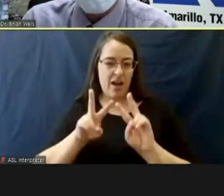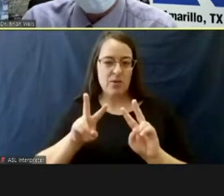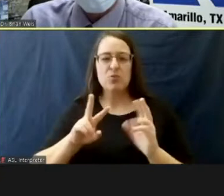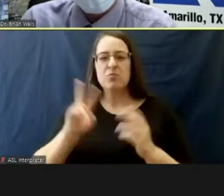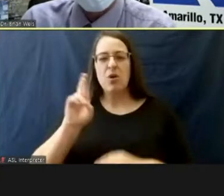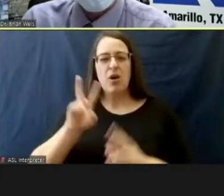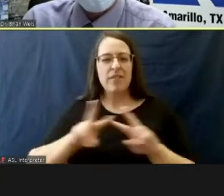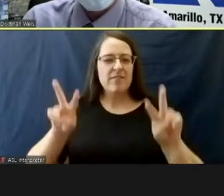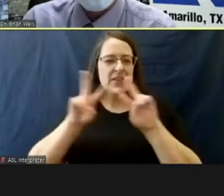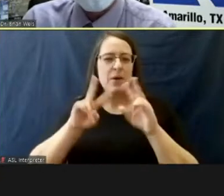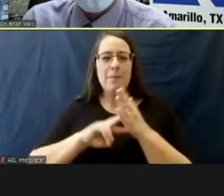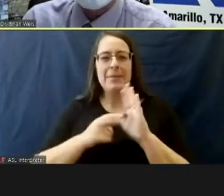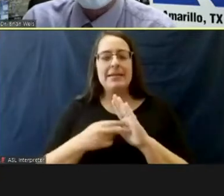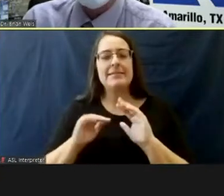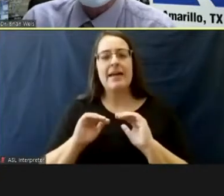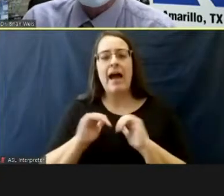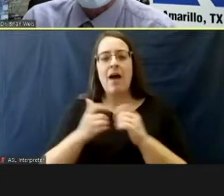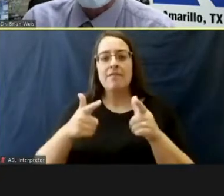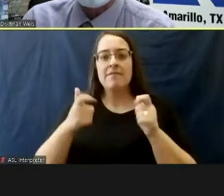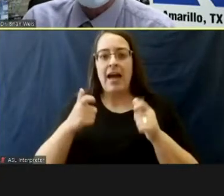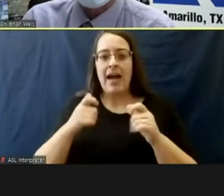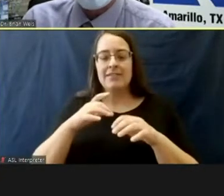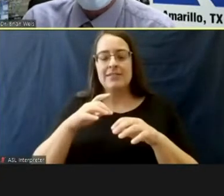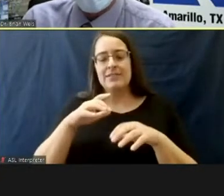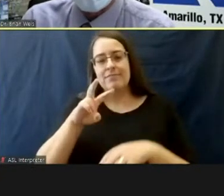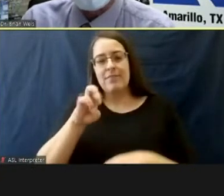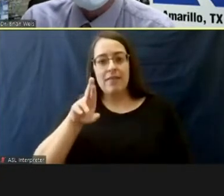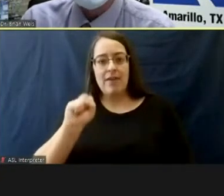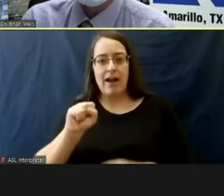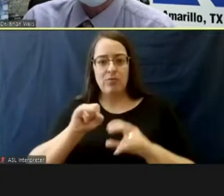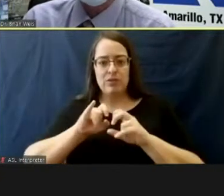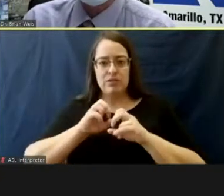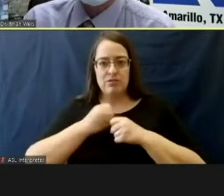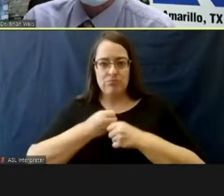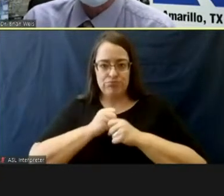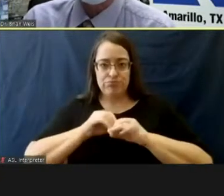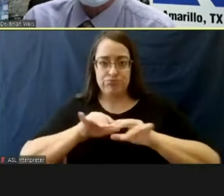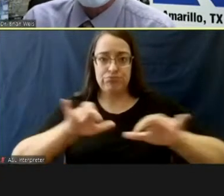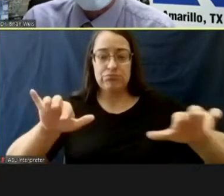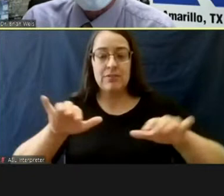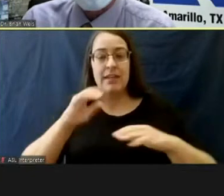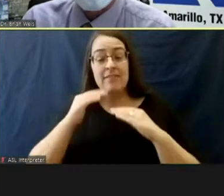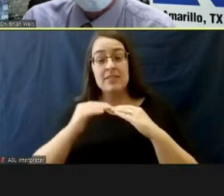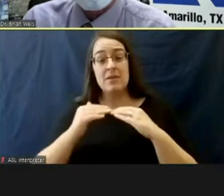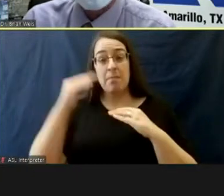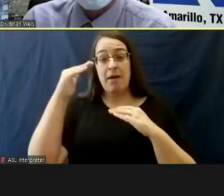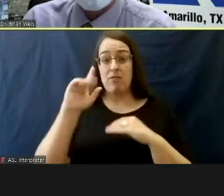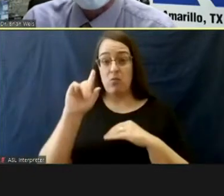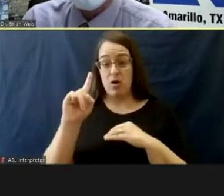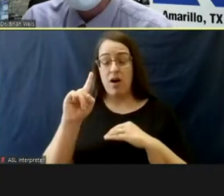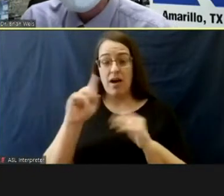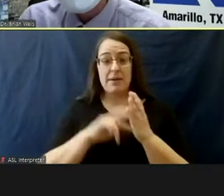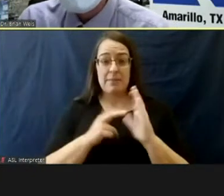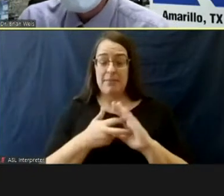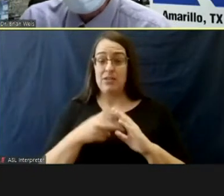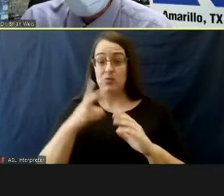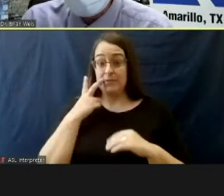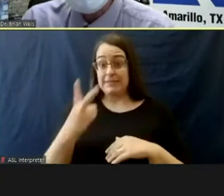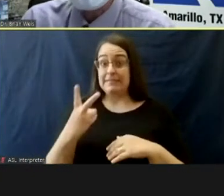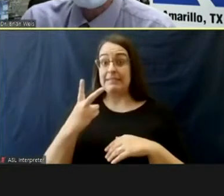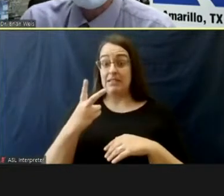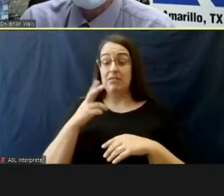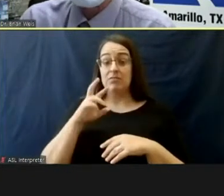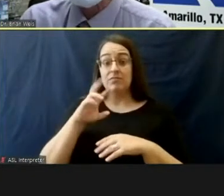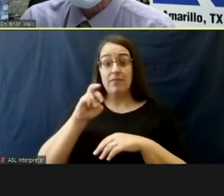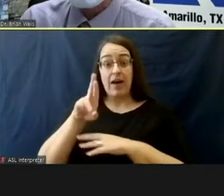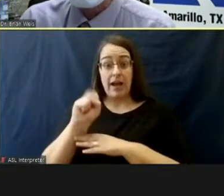the reproductive rate of the virus. And if the R value is above 1, that means we're seeing a net increase in the reproduction of the virus. For the